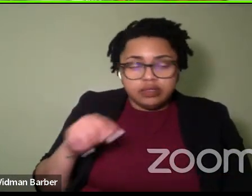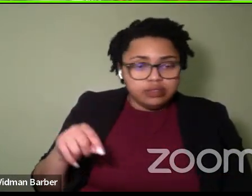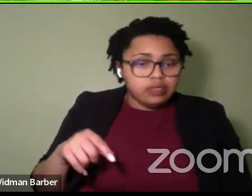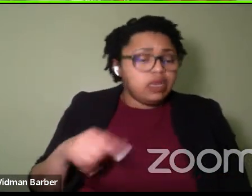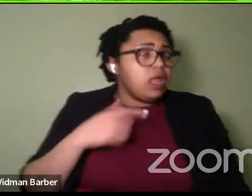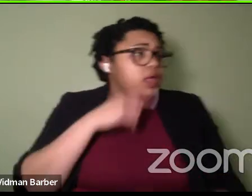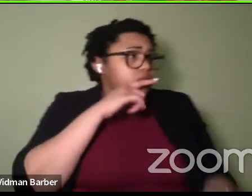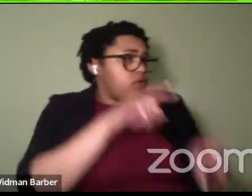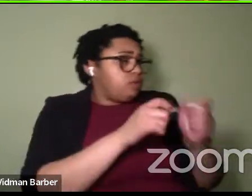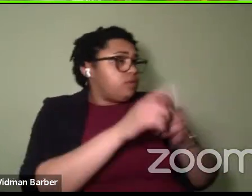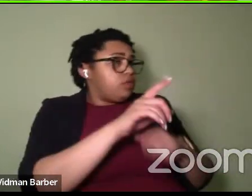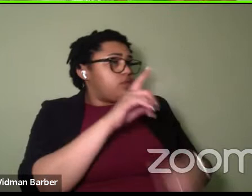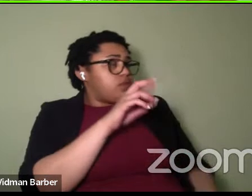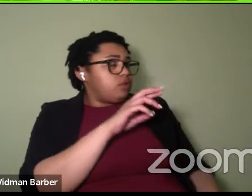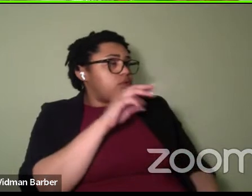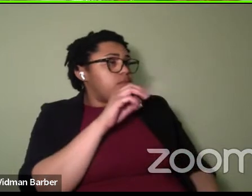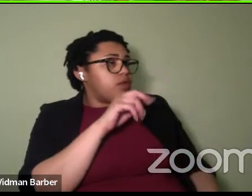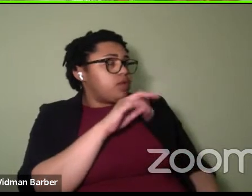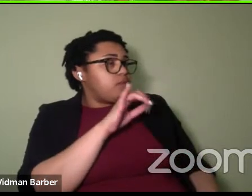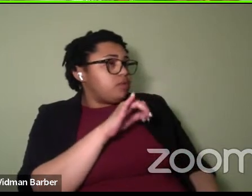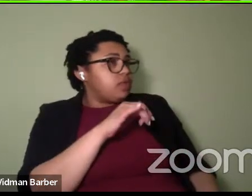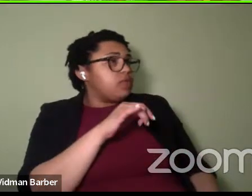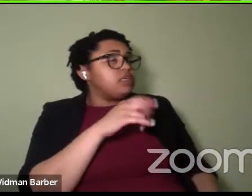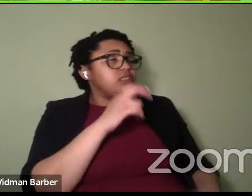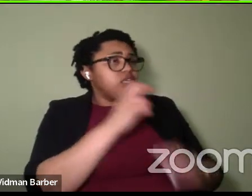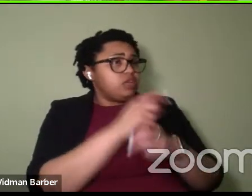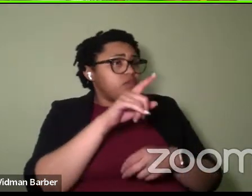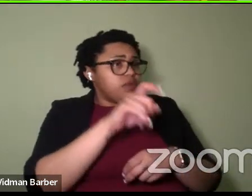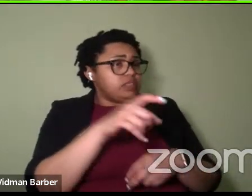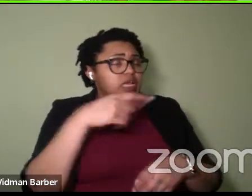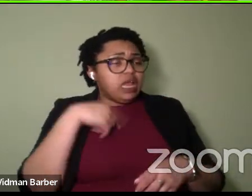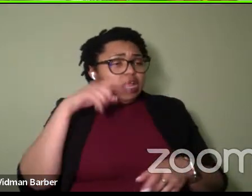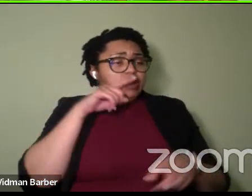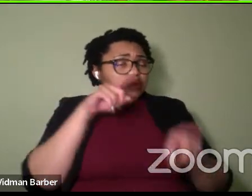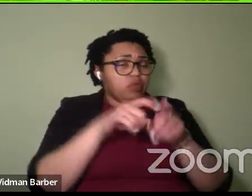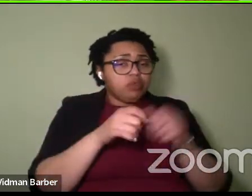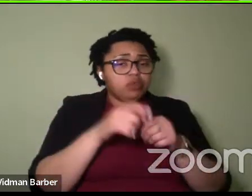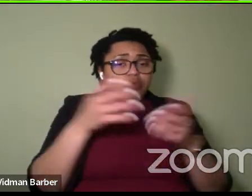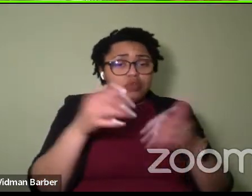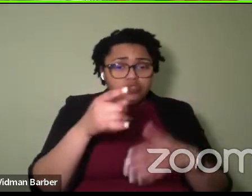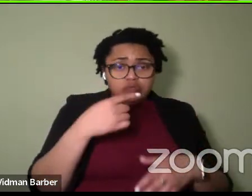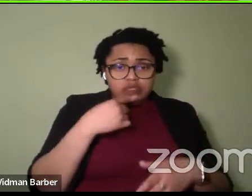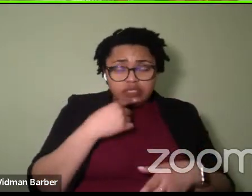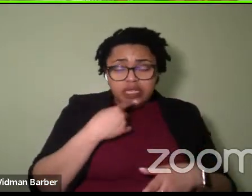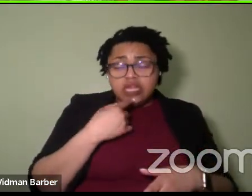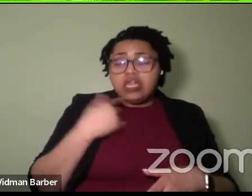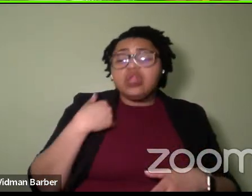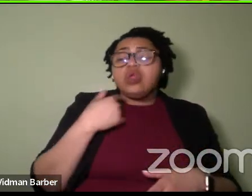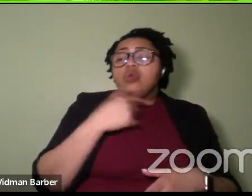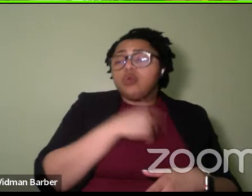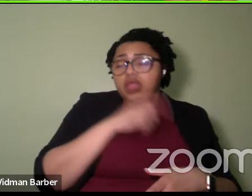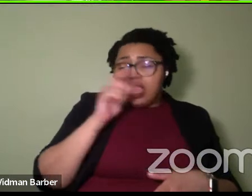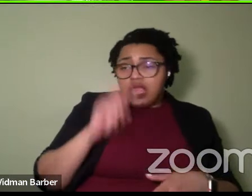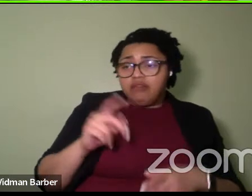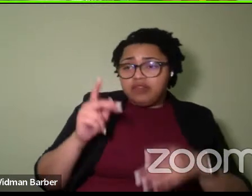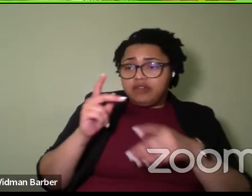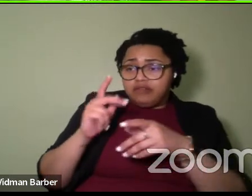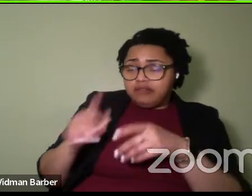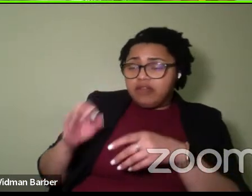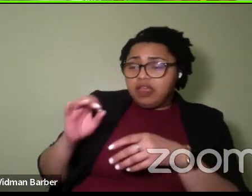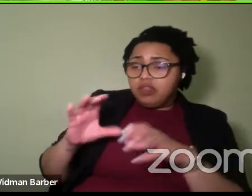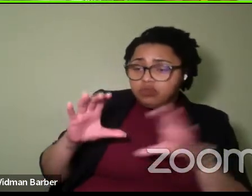tough question, but I think, I agree with what she was saying that, we have to find those collective healing circles, right?